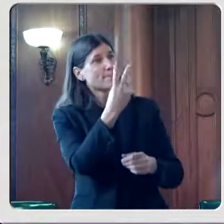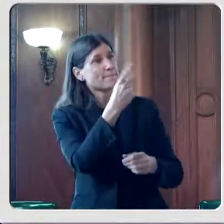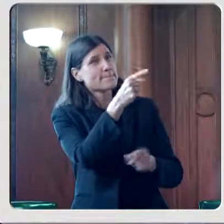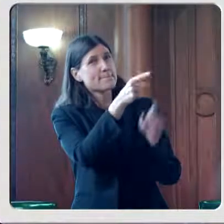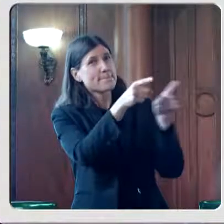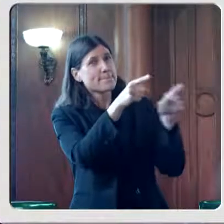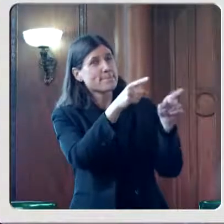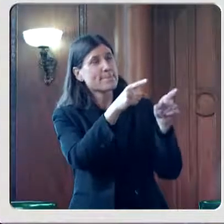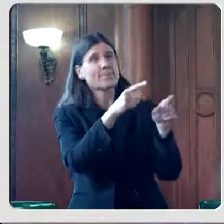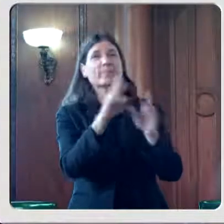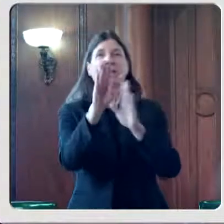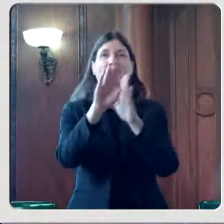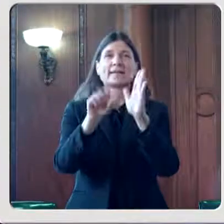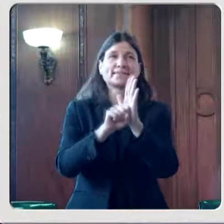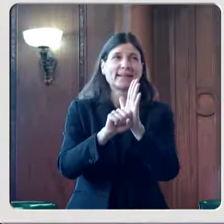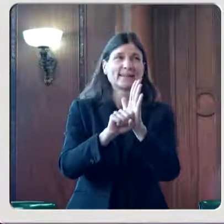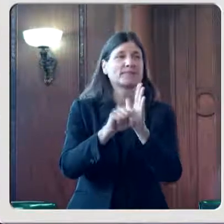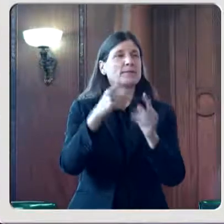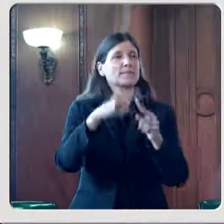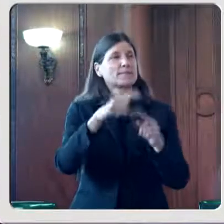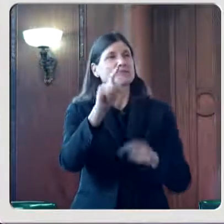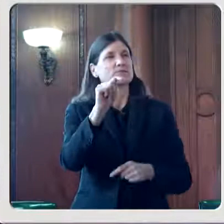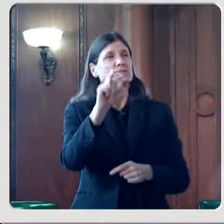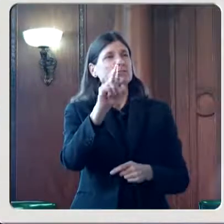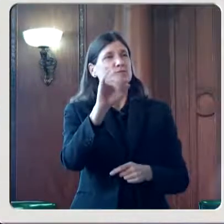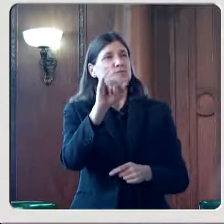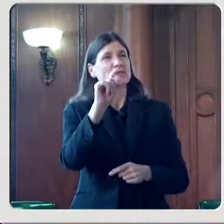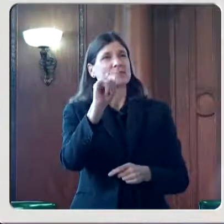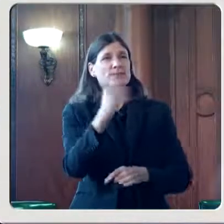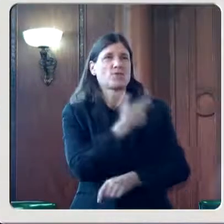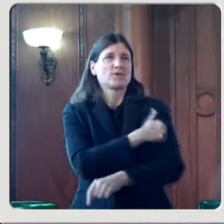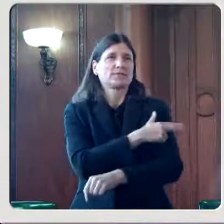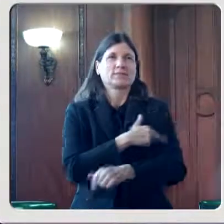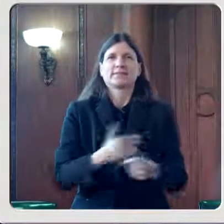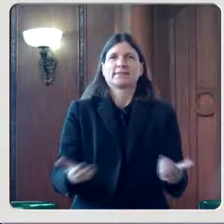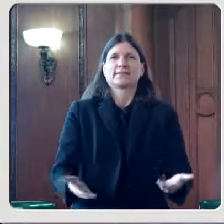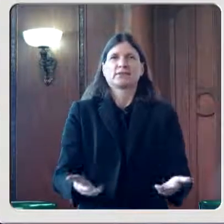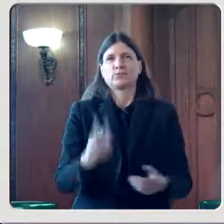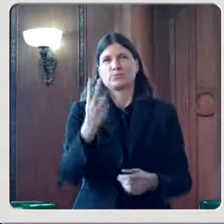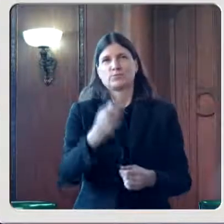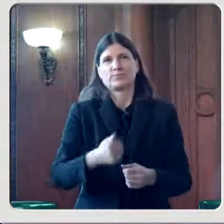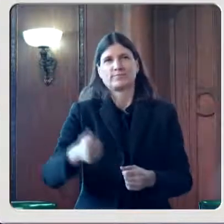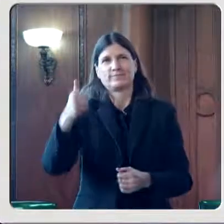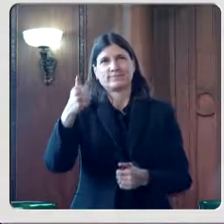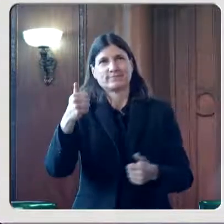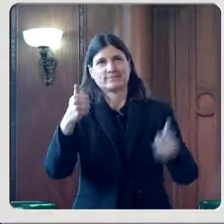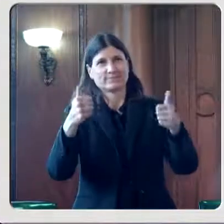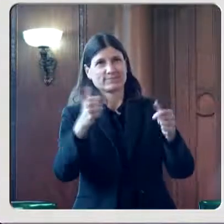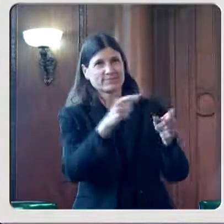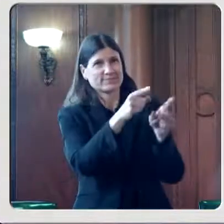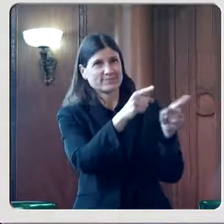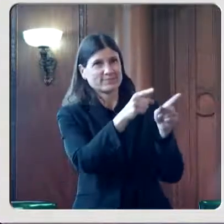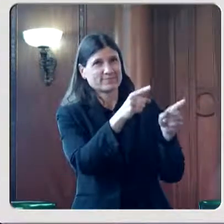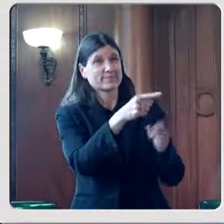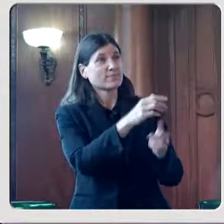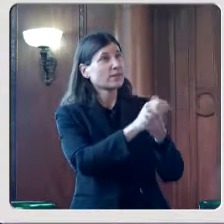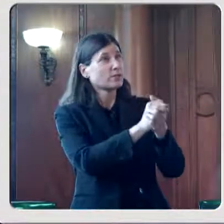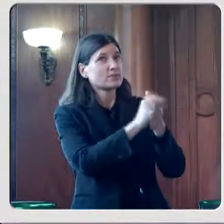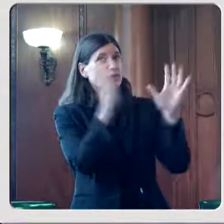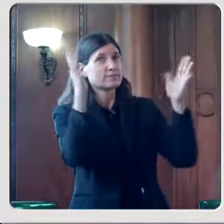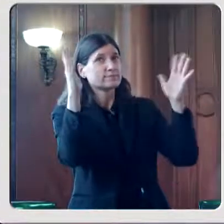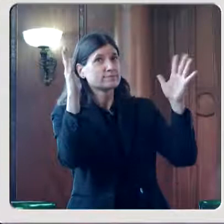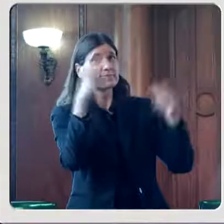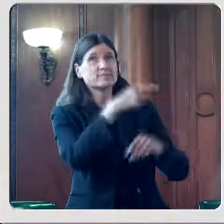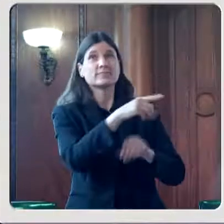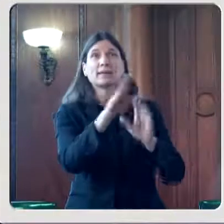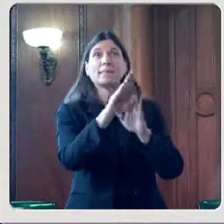of Bayside Health Systems, and also congratulate them on their continued investment here in the city of Springfield.